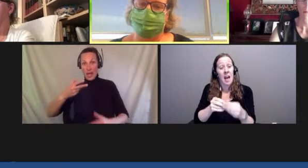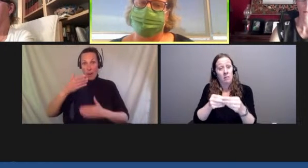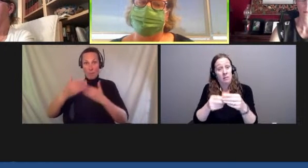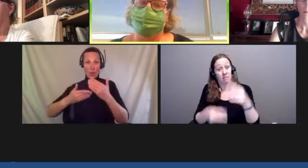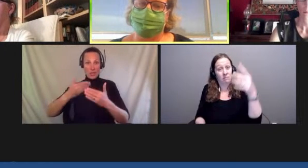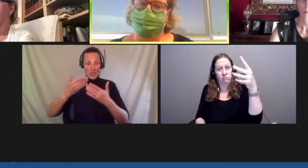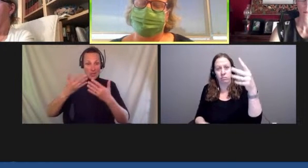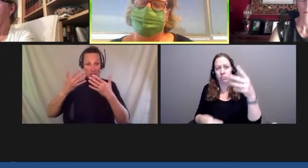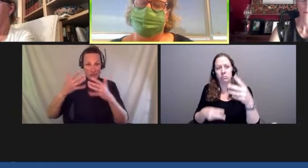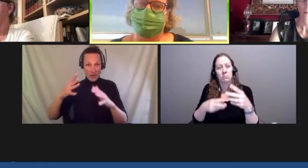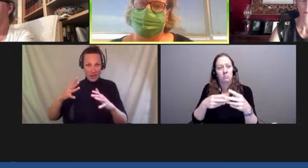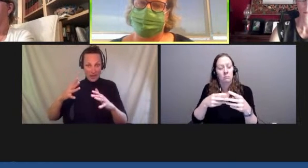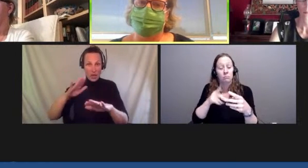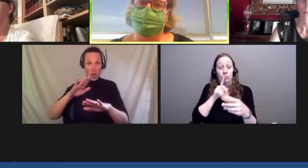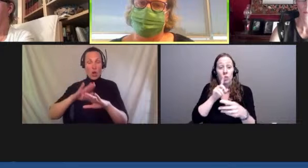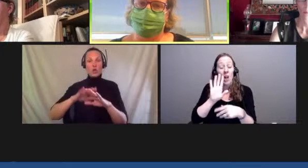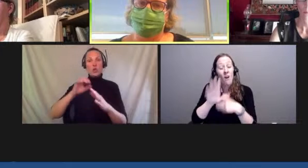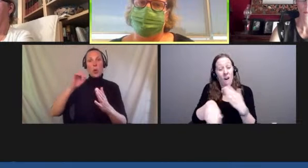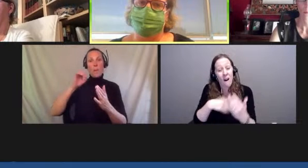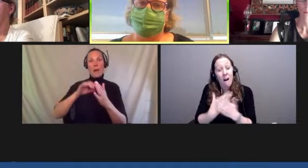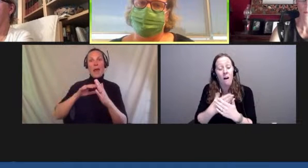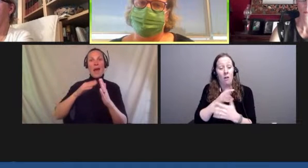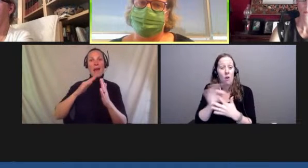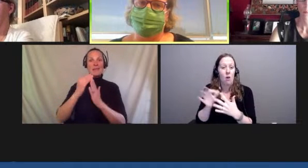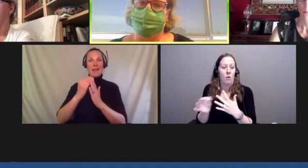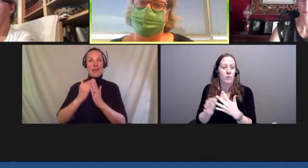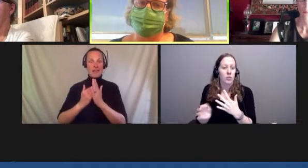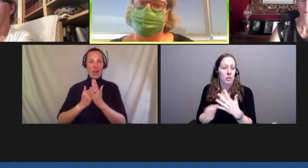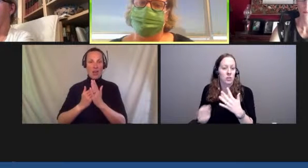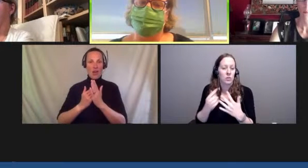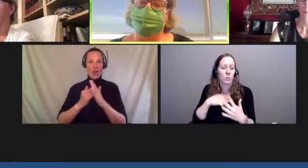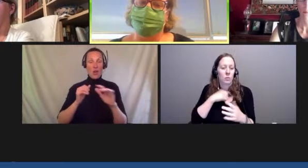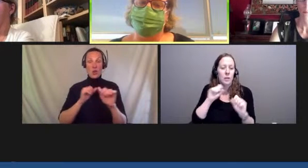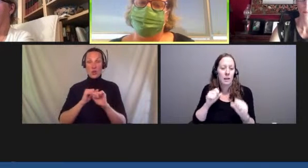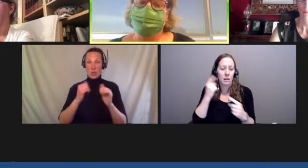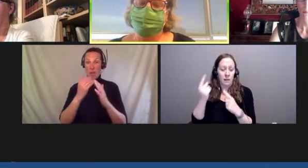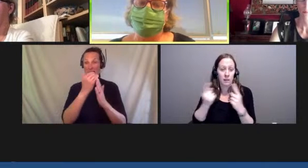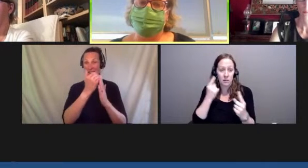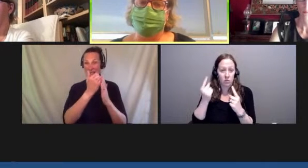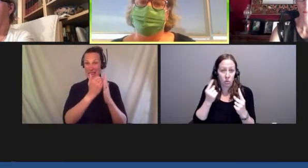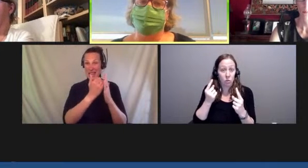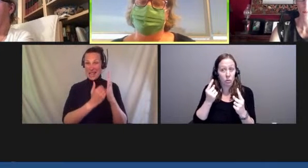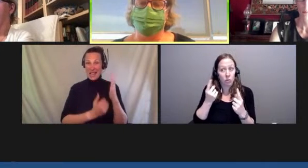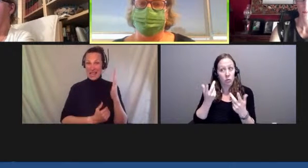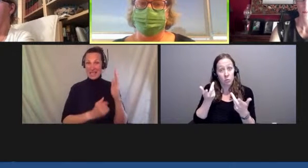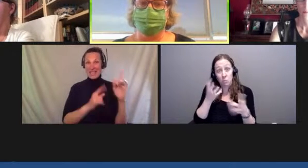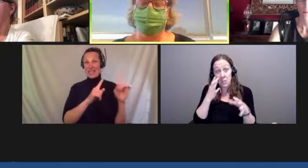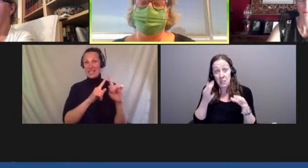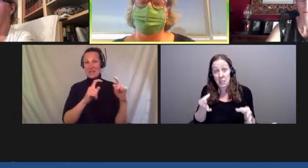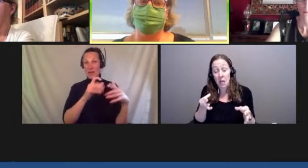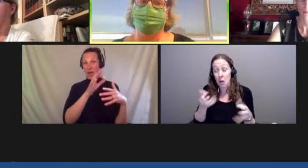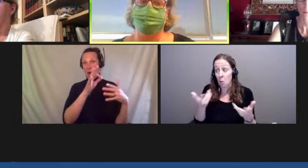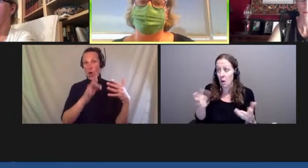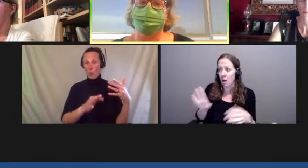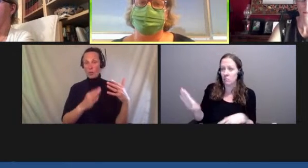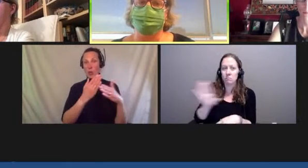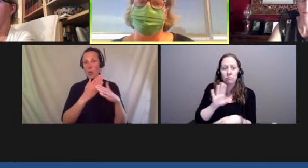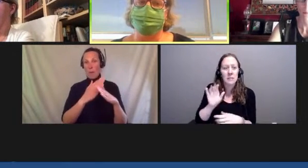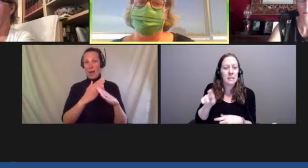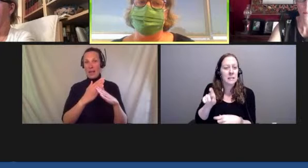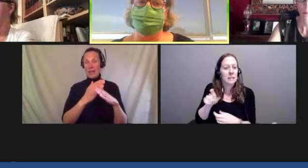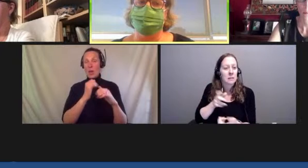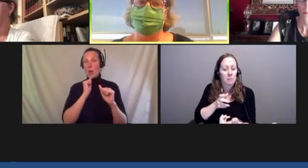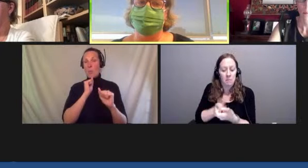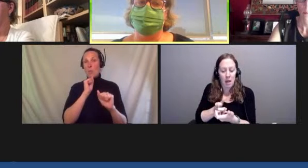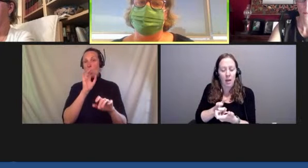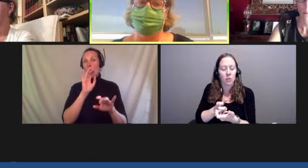of options. So all the different options that we can consider as a municipality to meet the different needs, but also that align